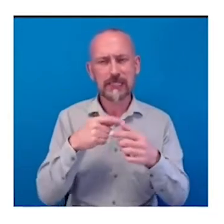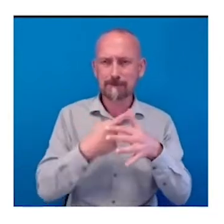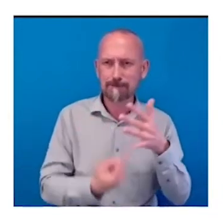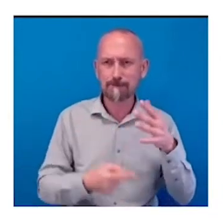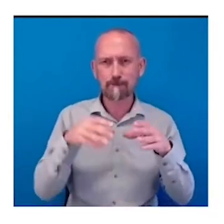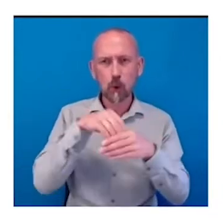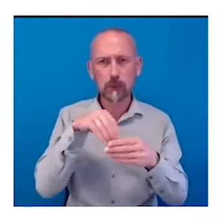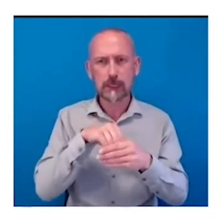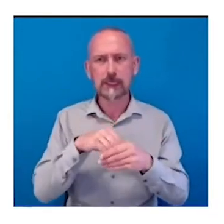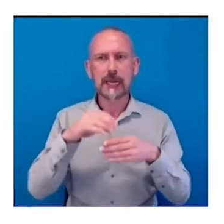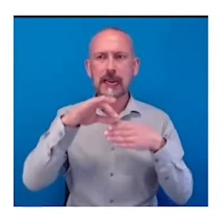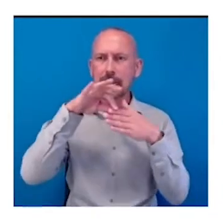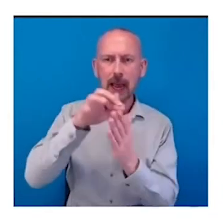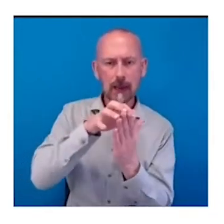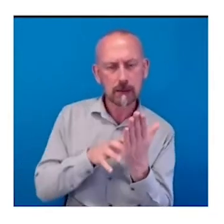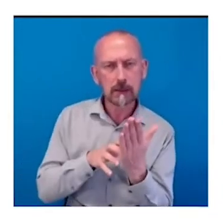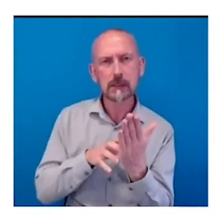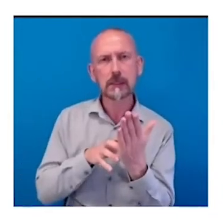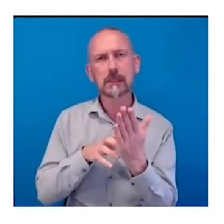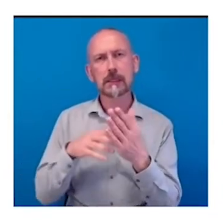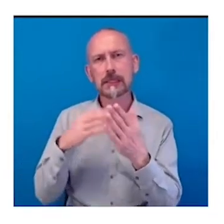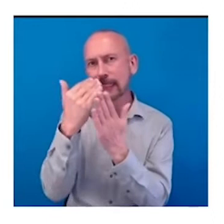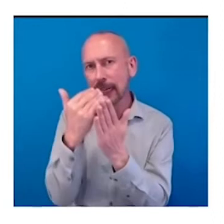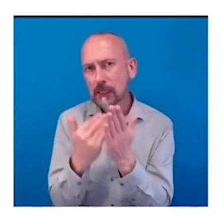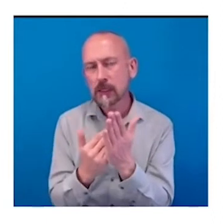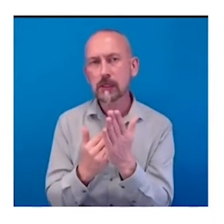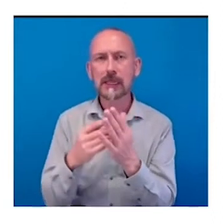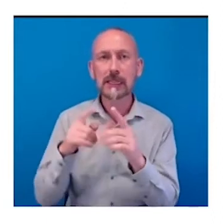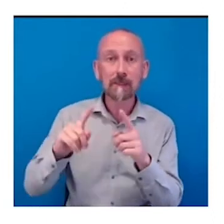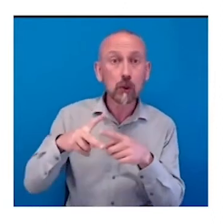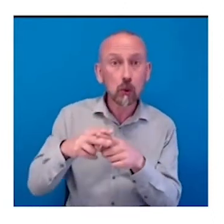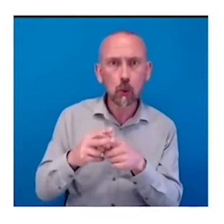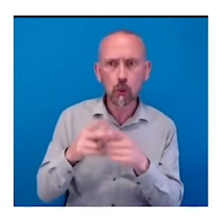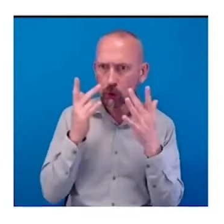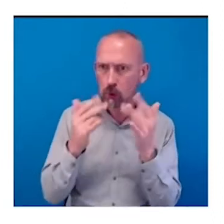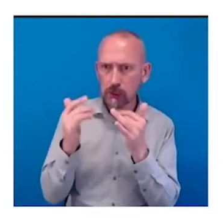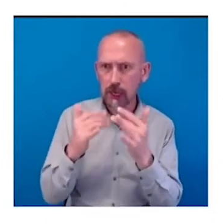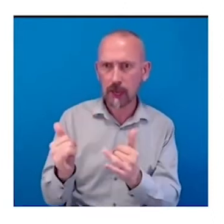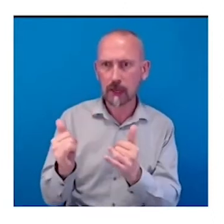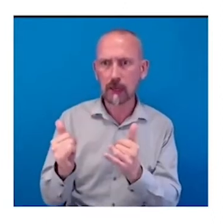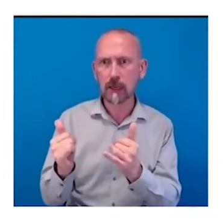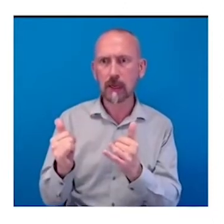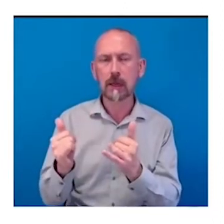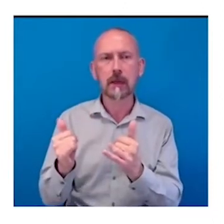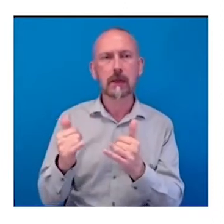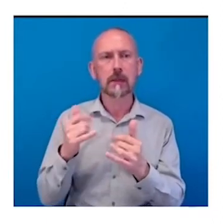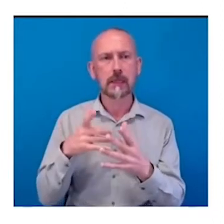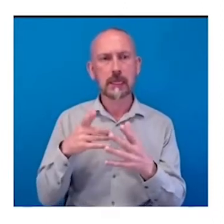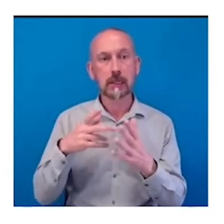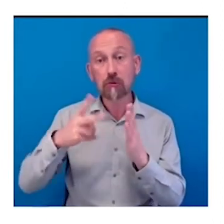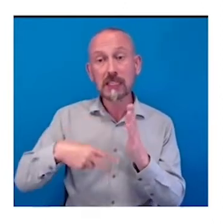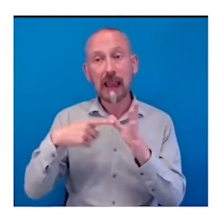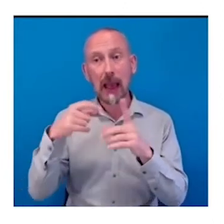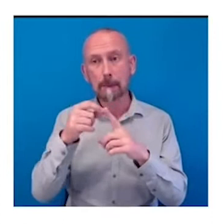and standards, the tools that can be used to validate content, the testing of reading apps. There's news from the